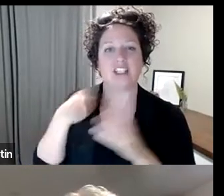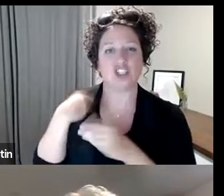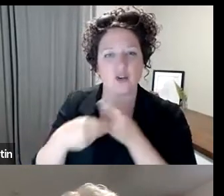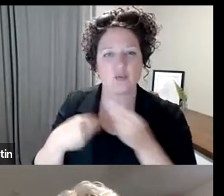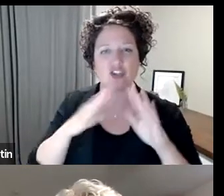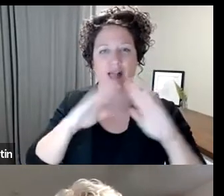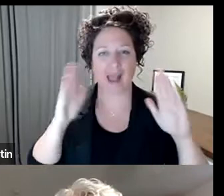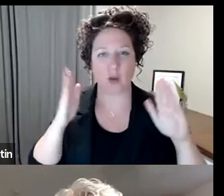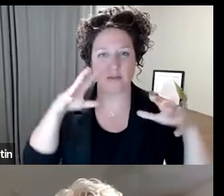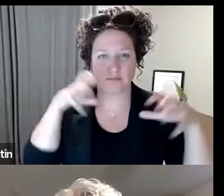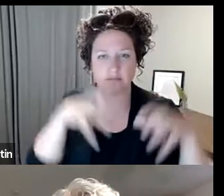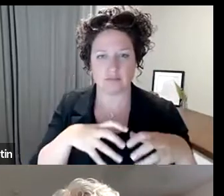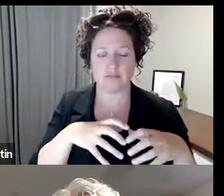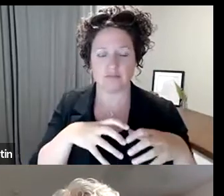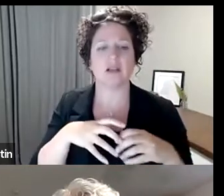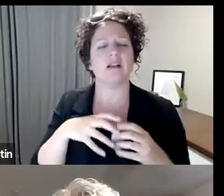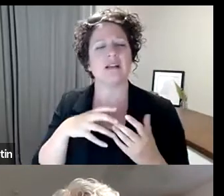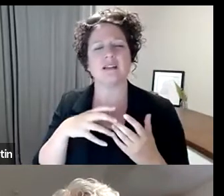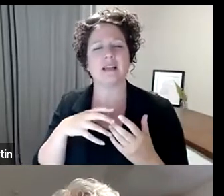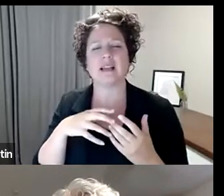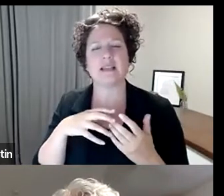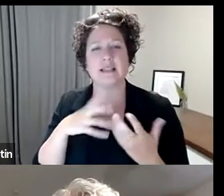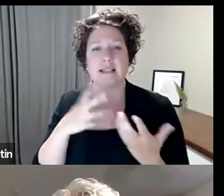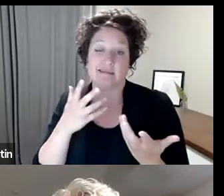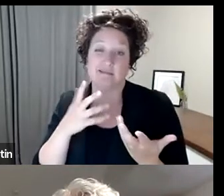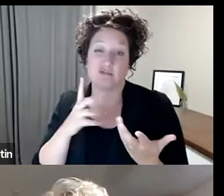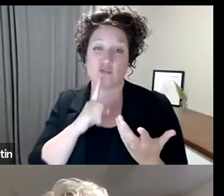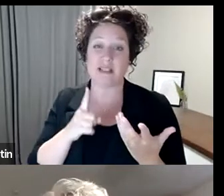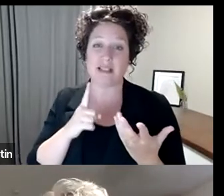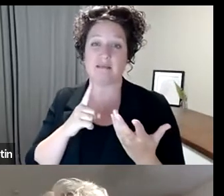multi-generational households. And it wasn't uncommon